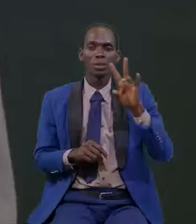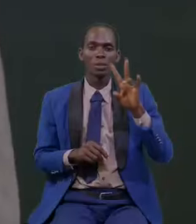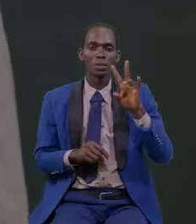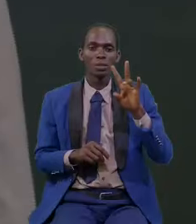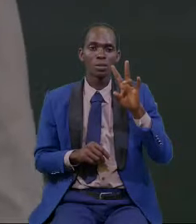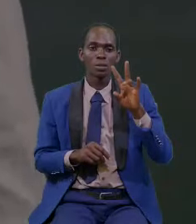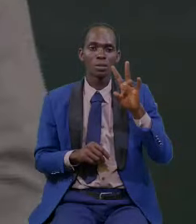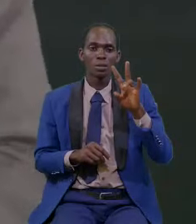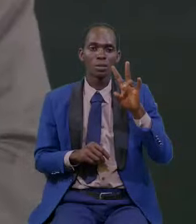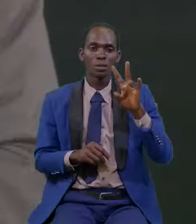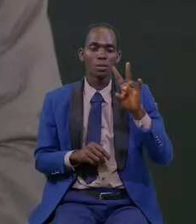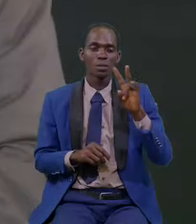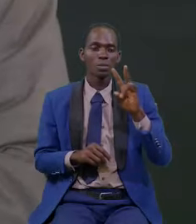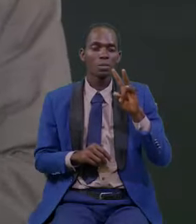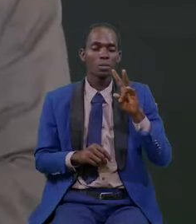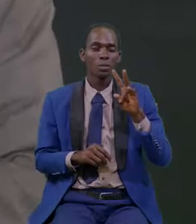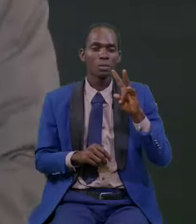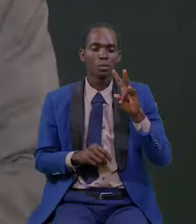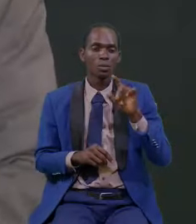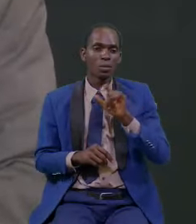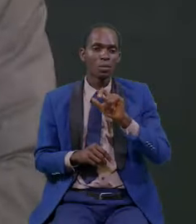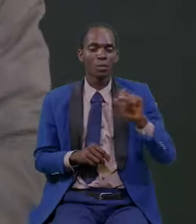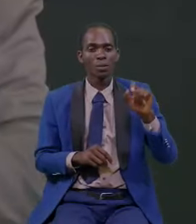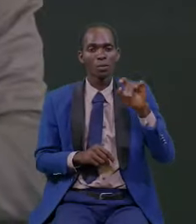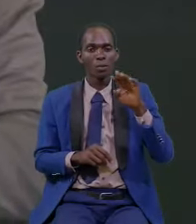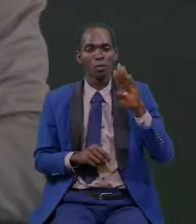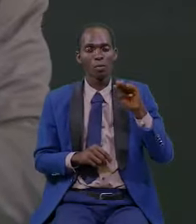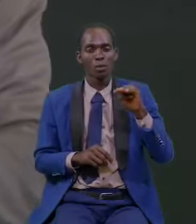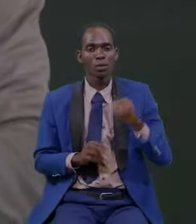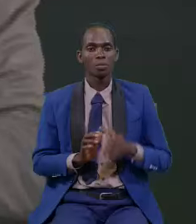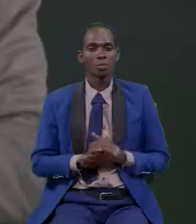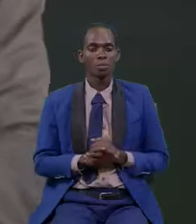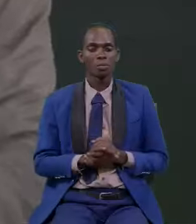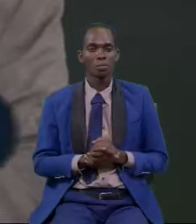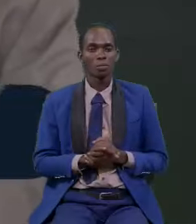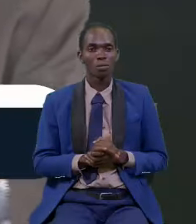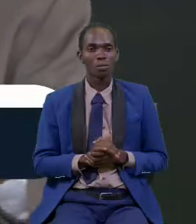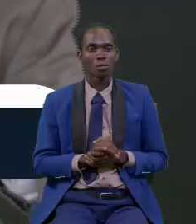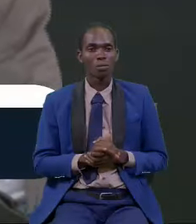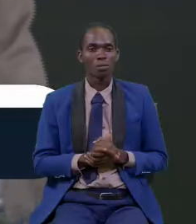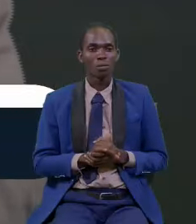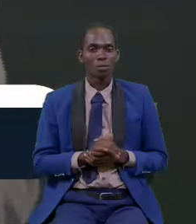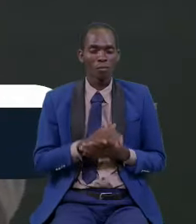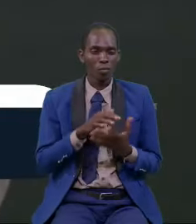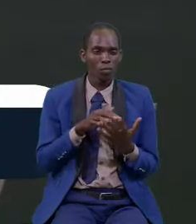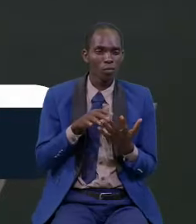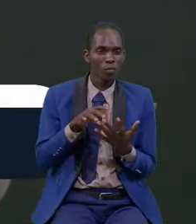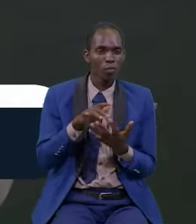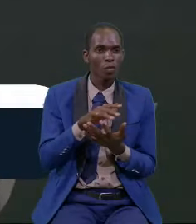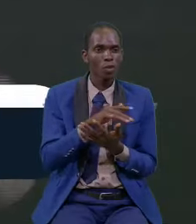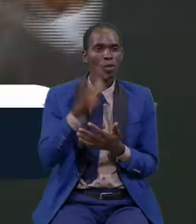17, we're reading from verse 14. These shall make war with the